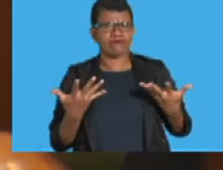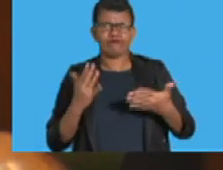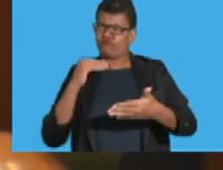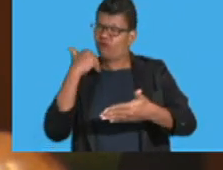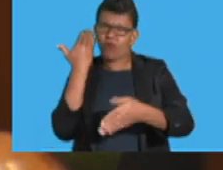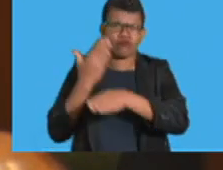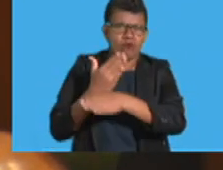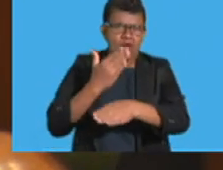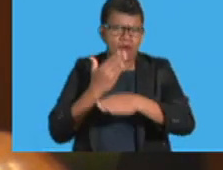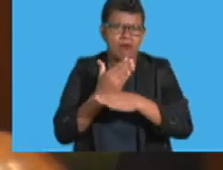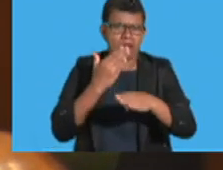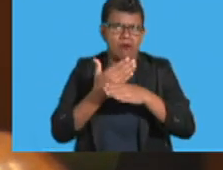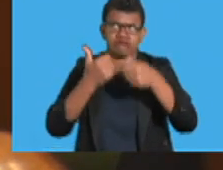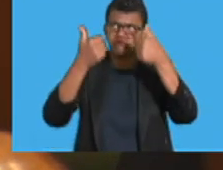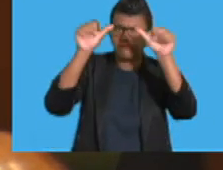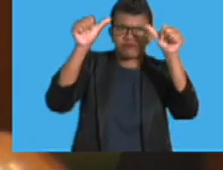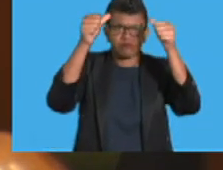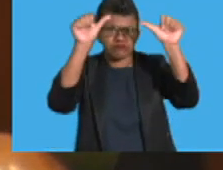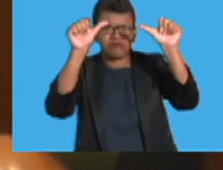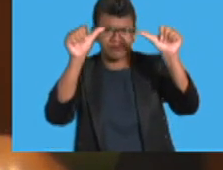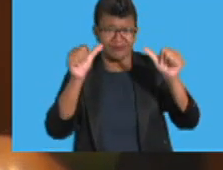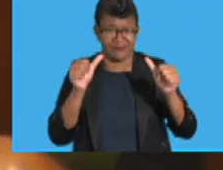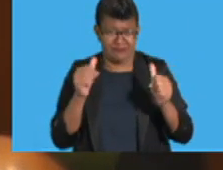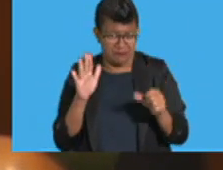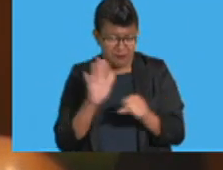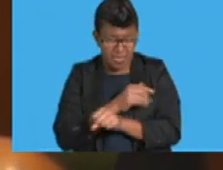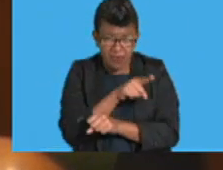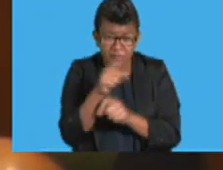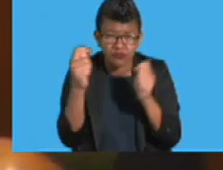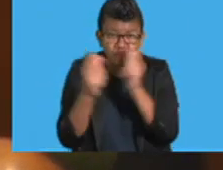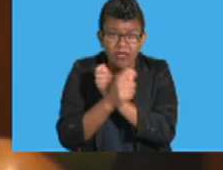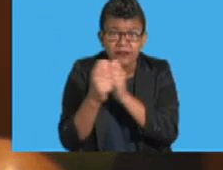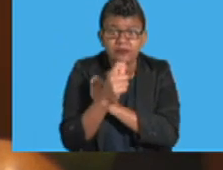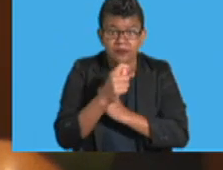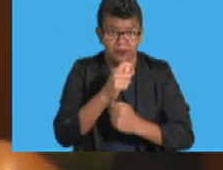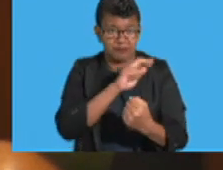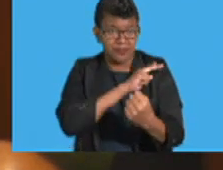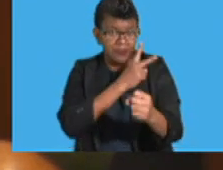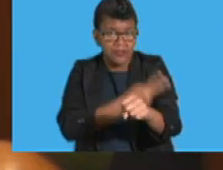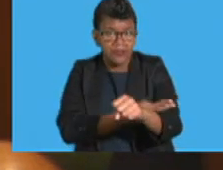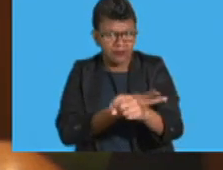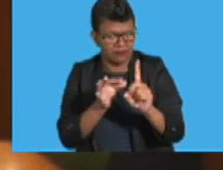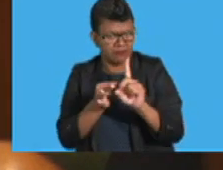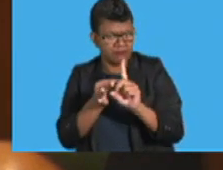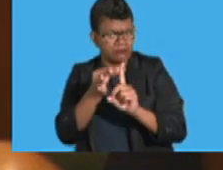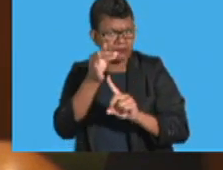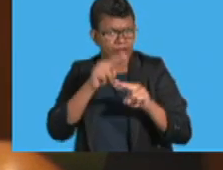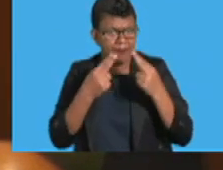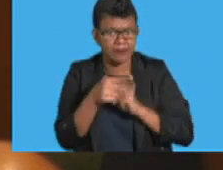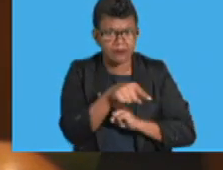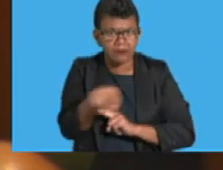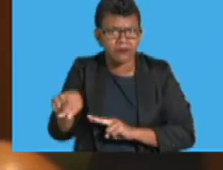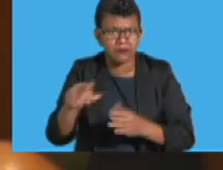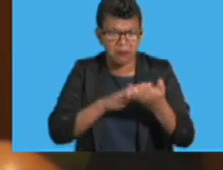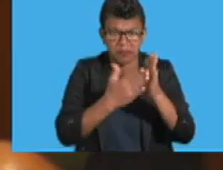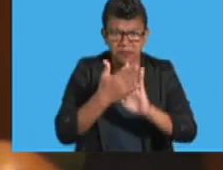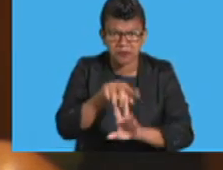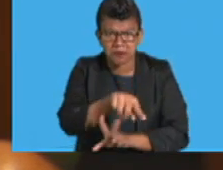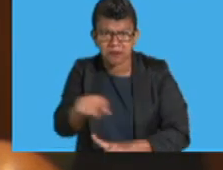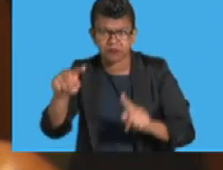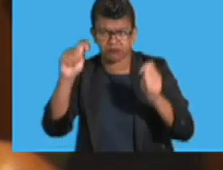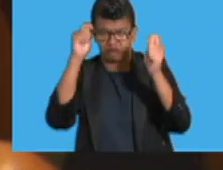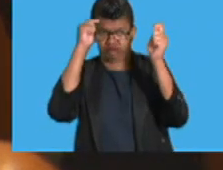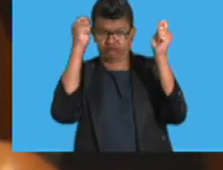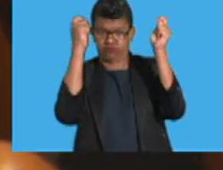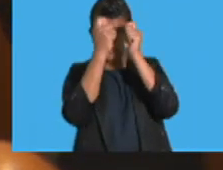this dream by making change through development, not just on the ground, but in families, communities, in our mindset. The world is